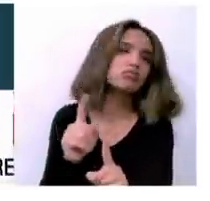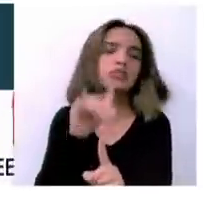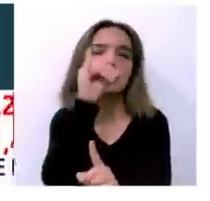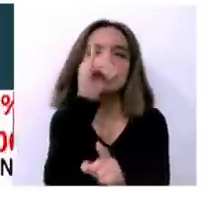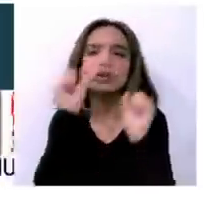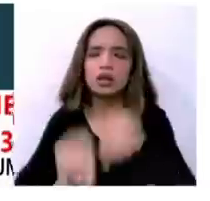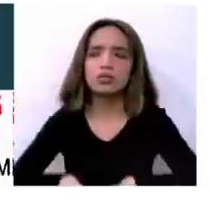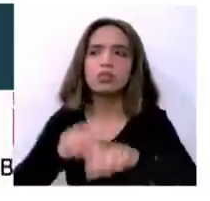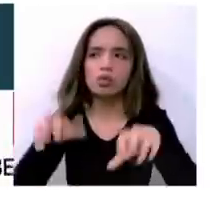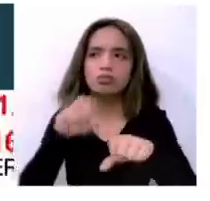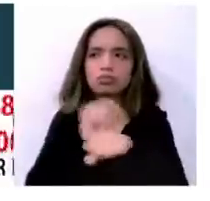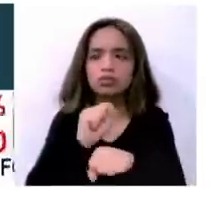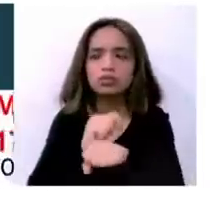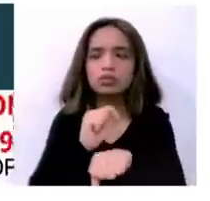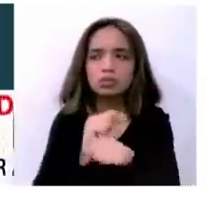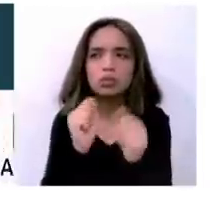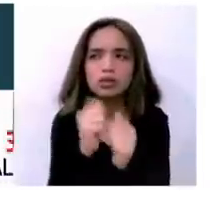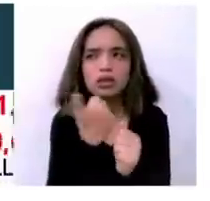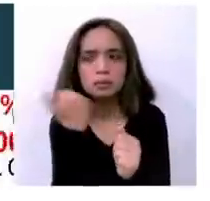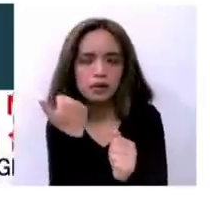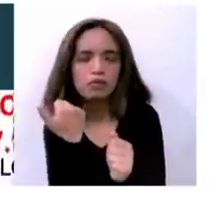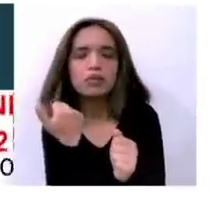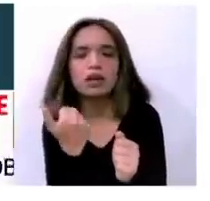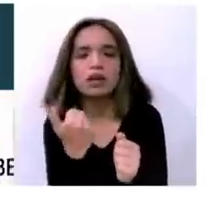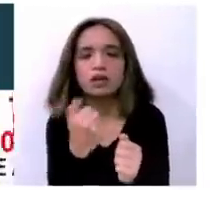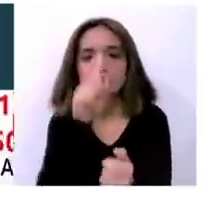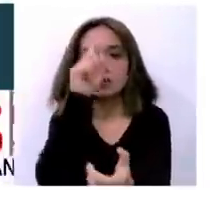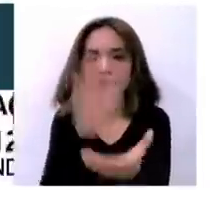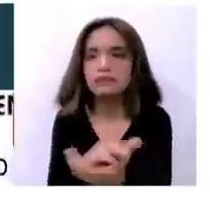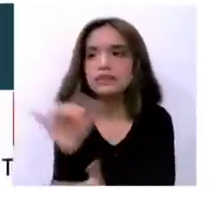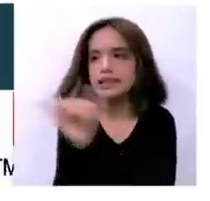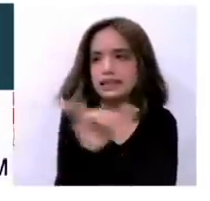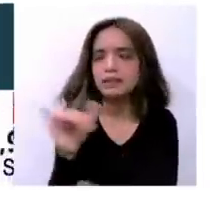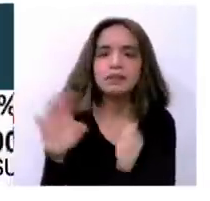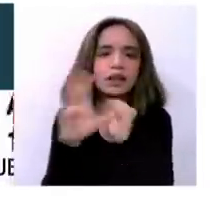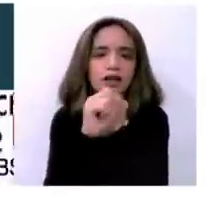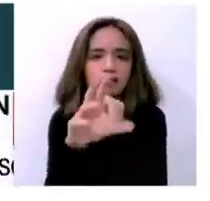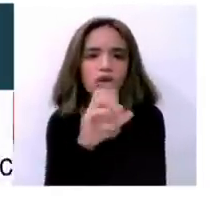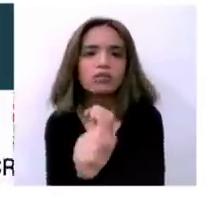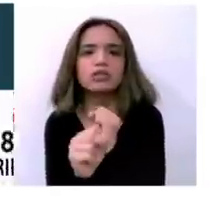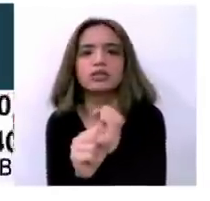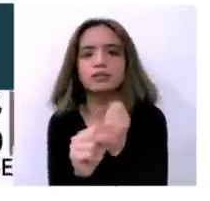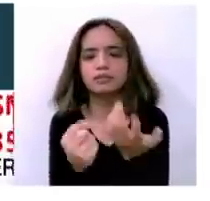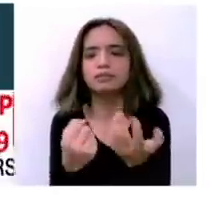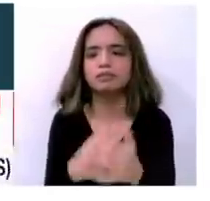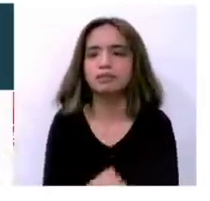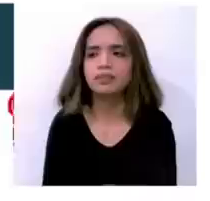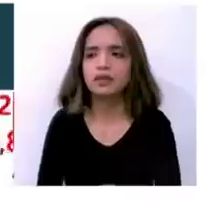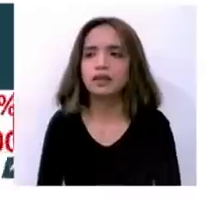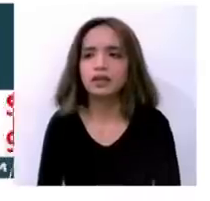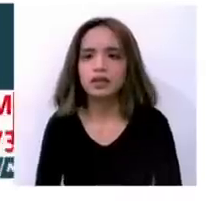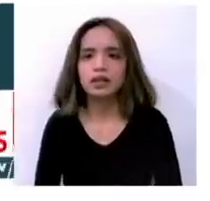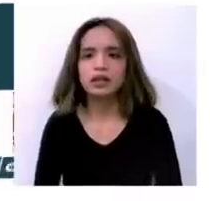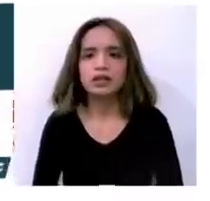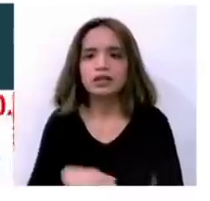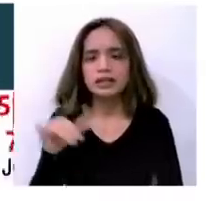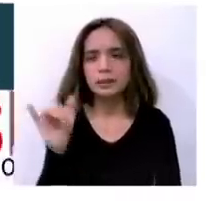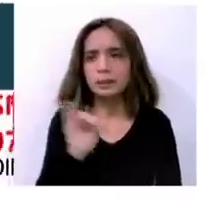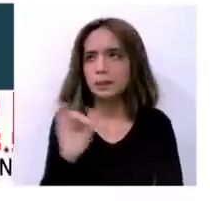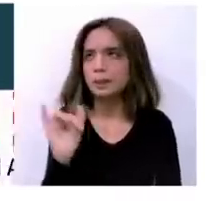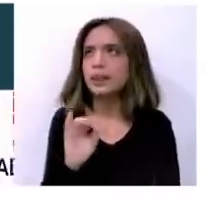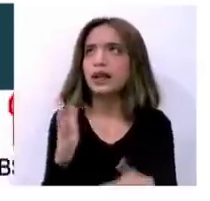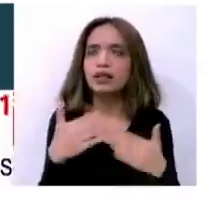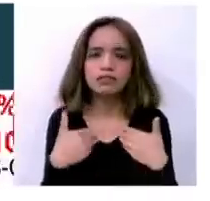anybody, provided they believe in the same advocacies, the same principles. No? So in the same way that we